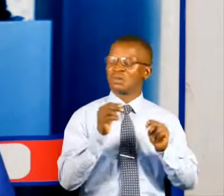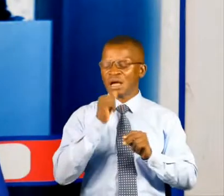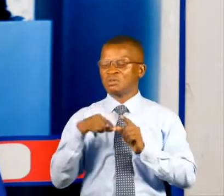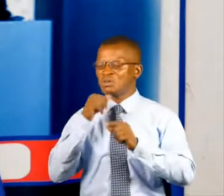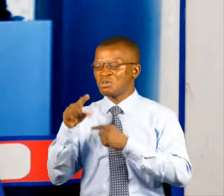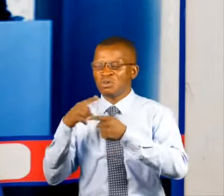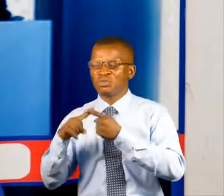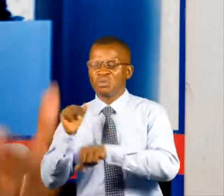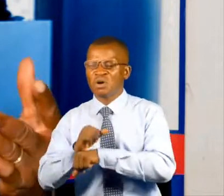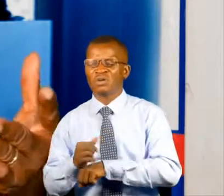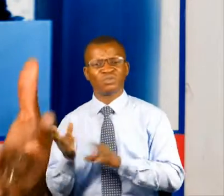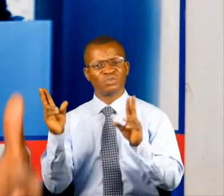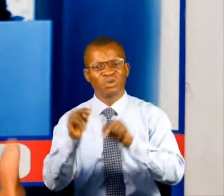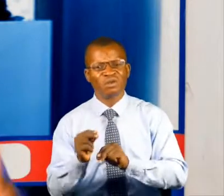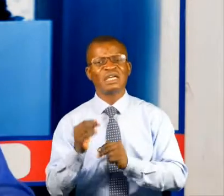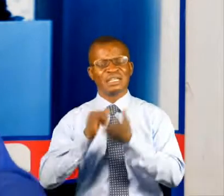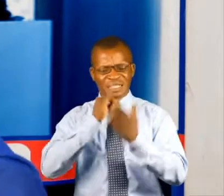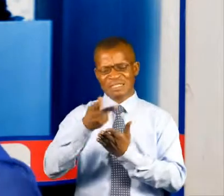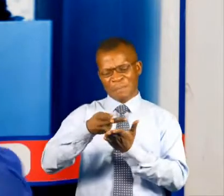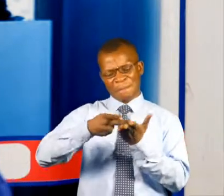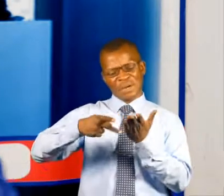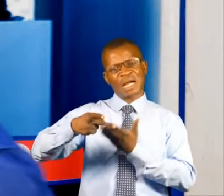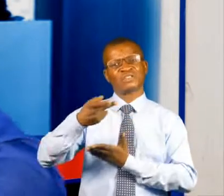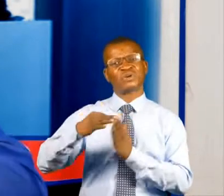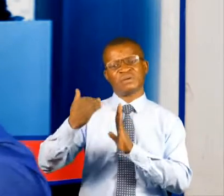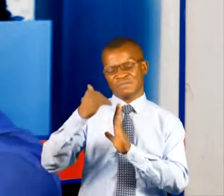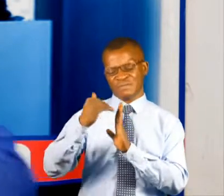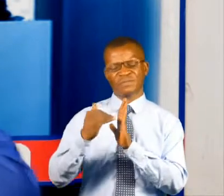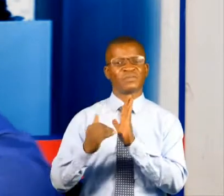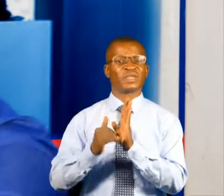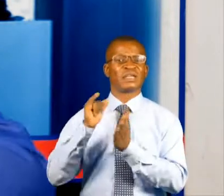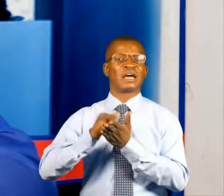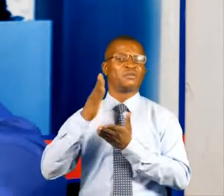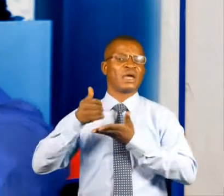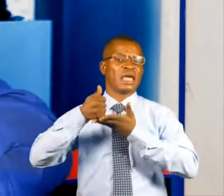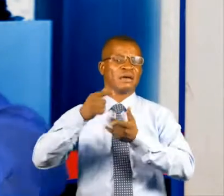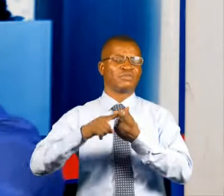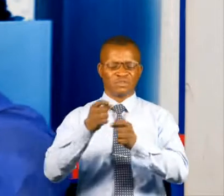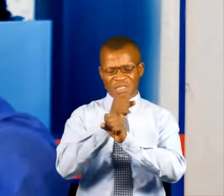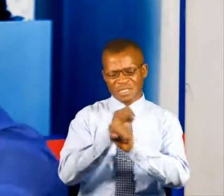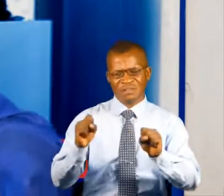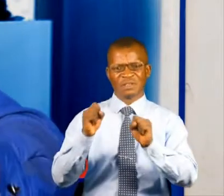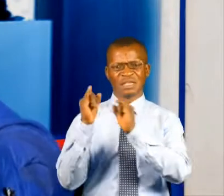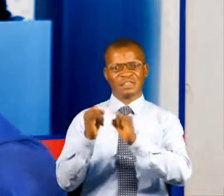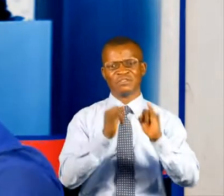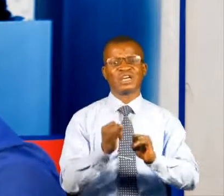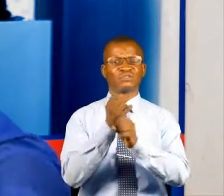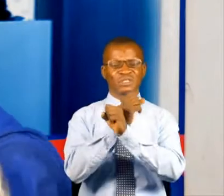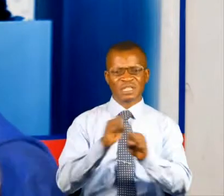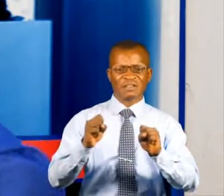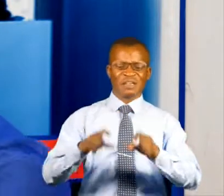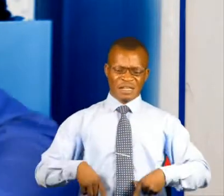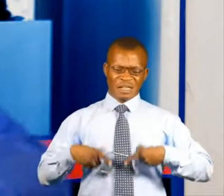work. No, you're not going to work. You're going to work to be part of it, of a structure, of an agenda, of a stratagem to help save an